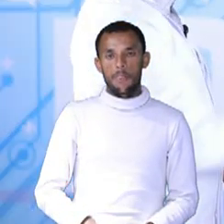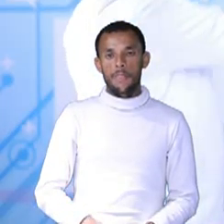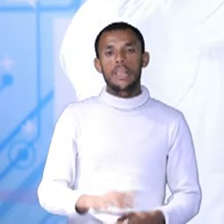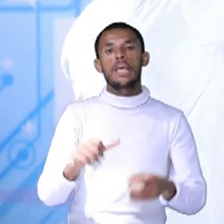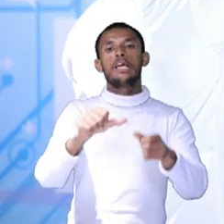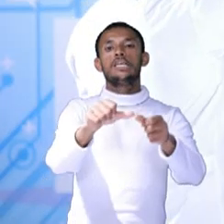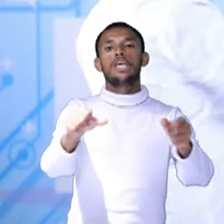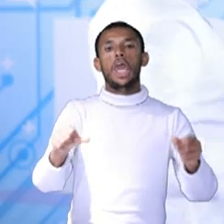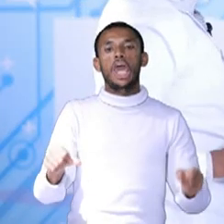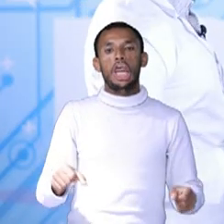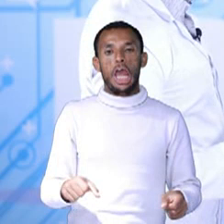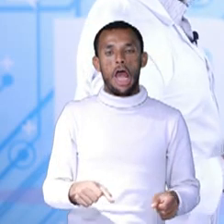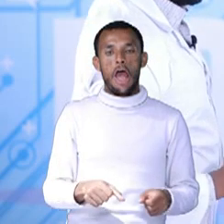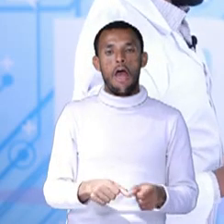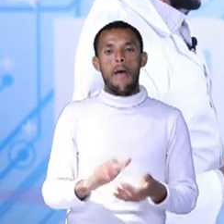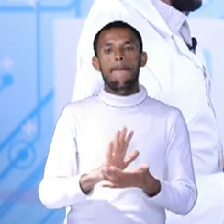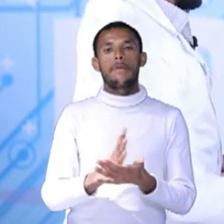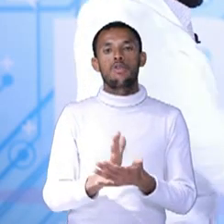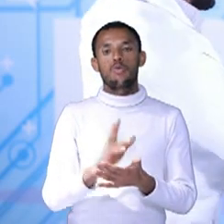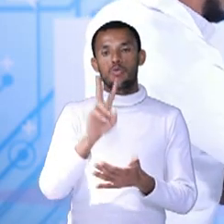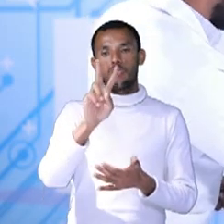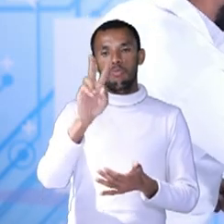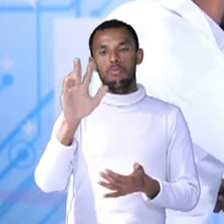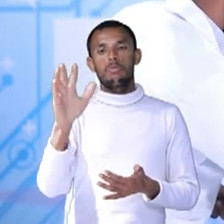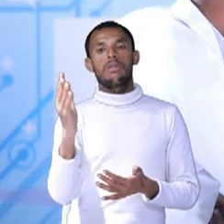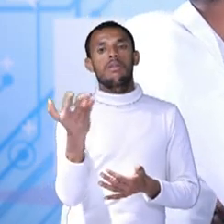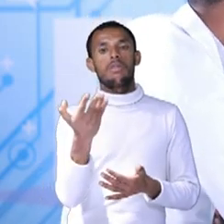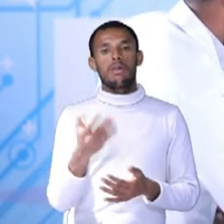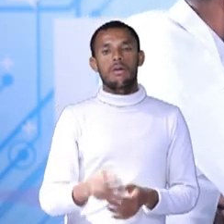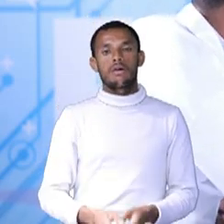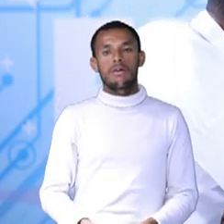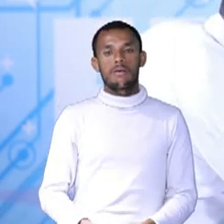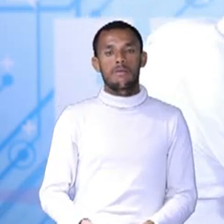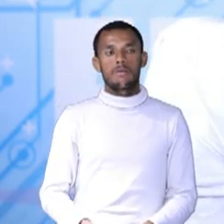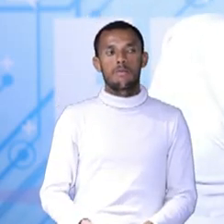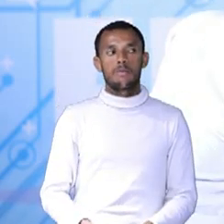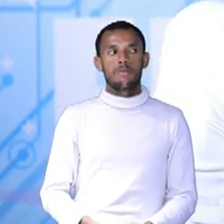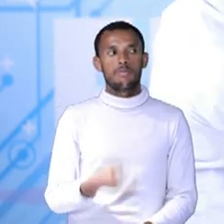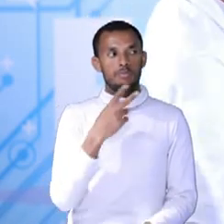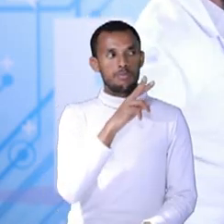the area between two curves. Let's see this one.